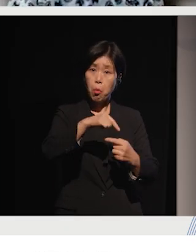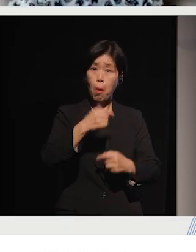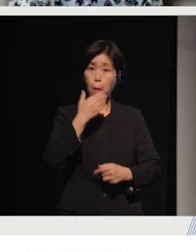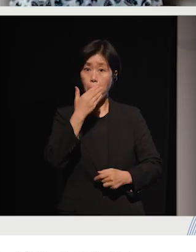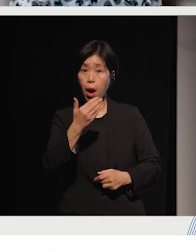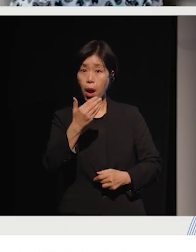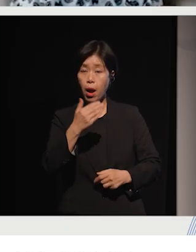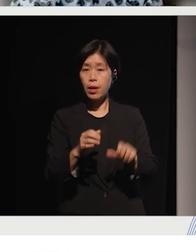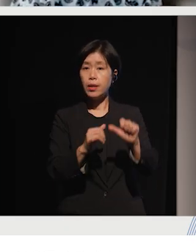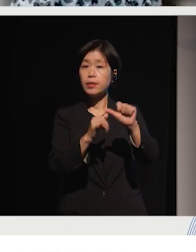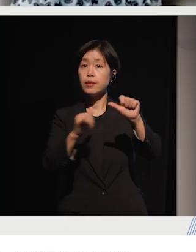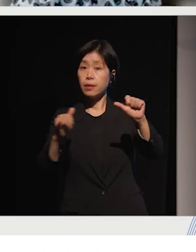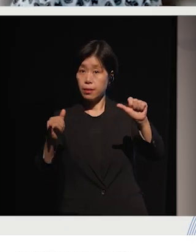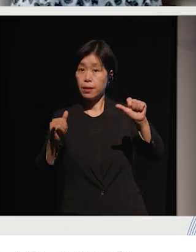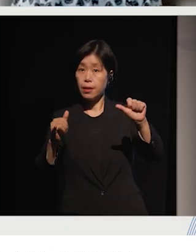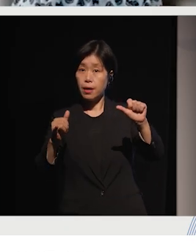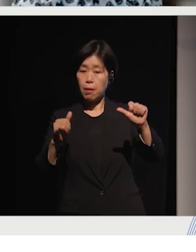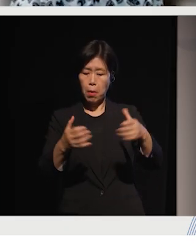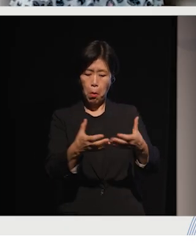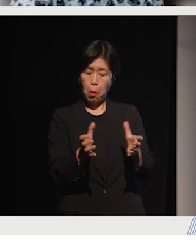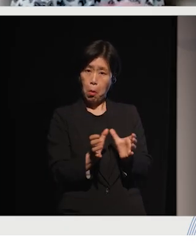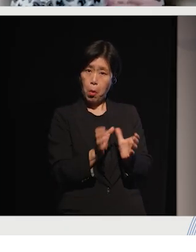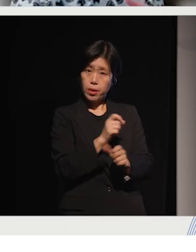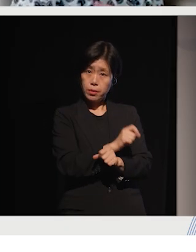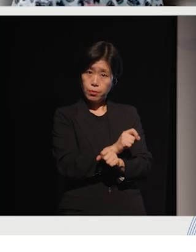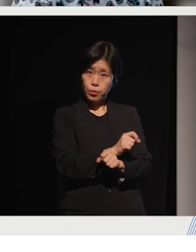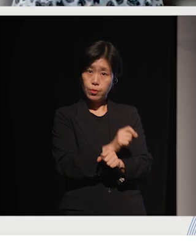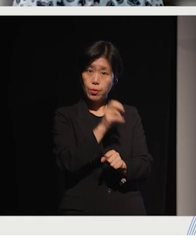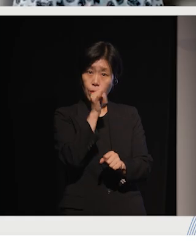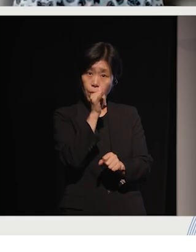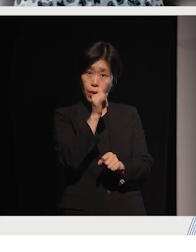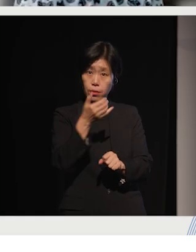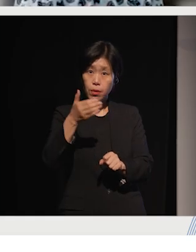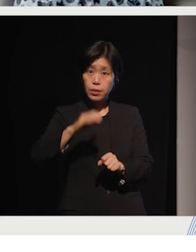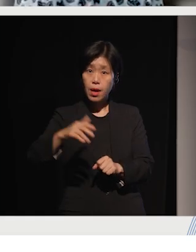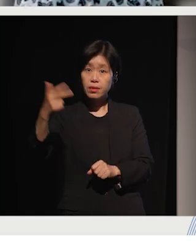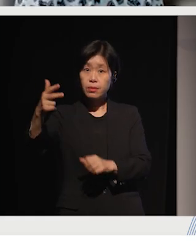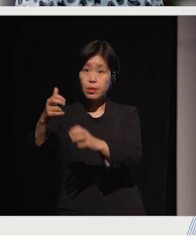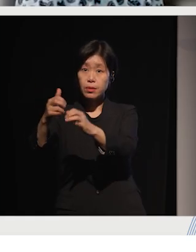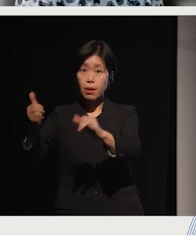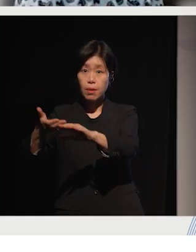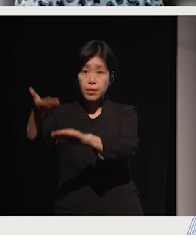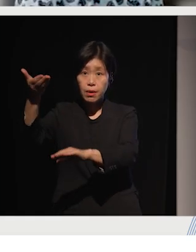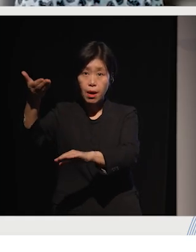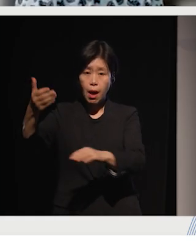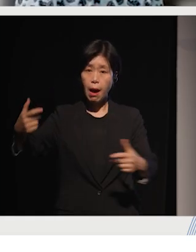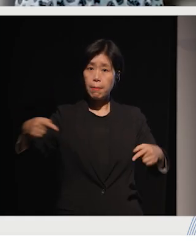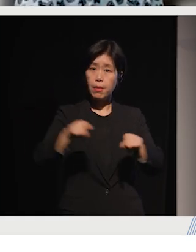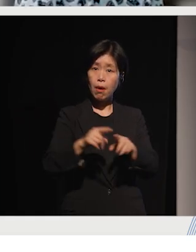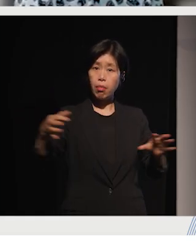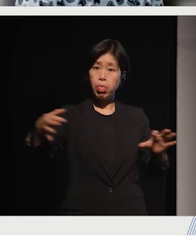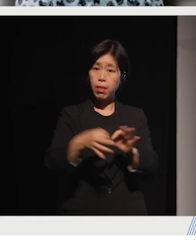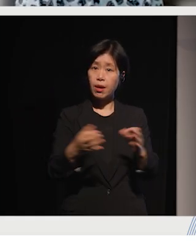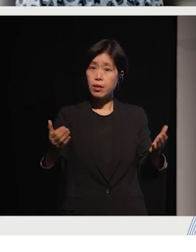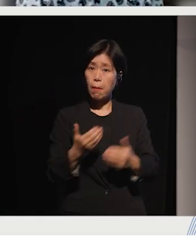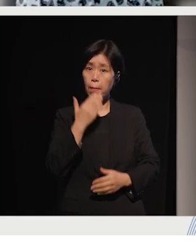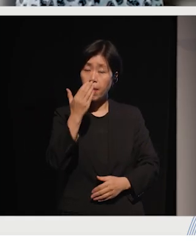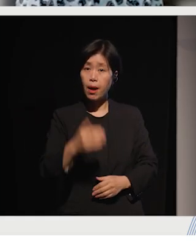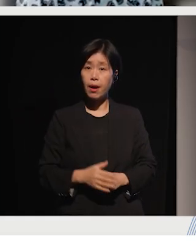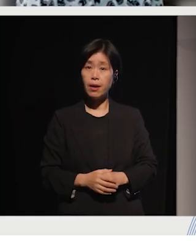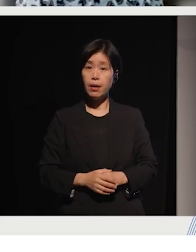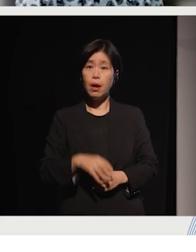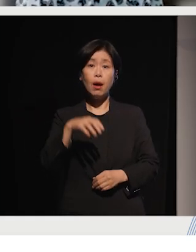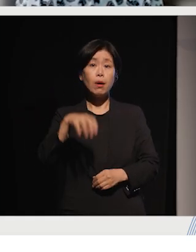work with more than 7,000 employees? And there are 3 main policies that we have at the Smithsonian. One is